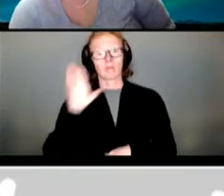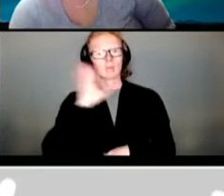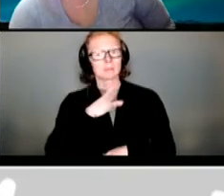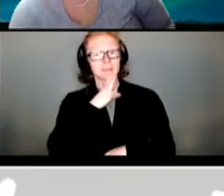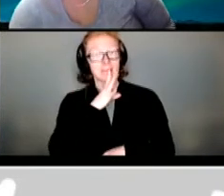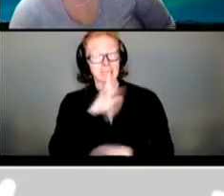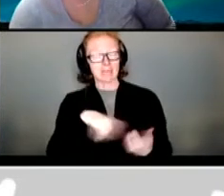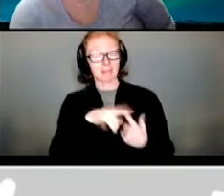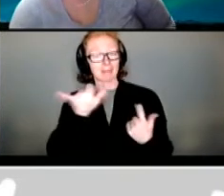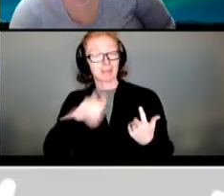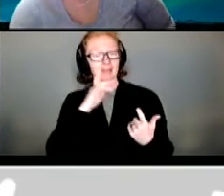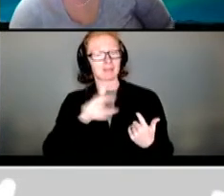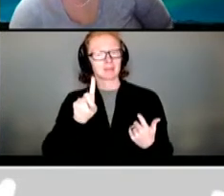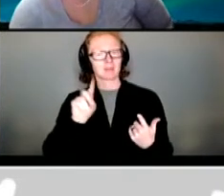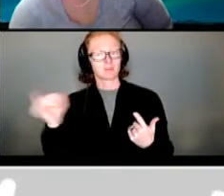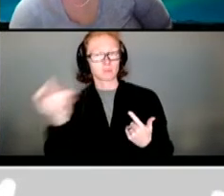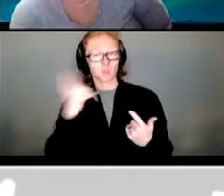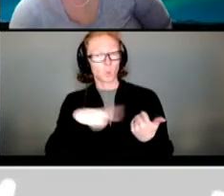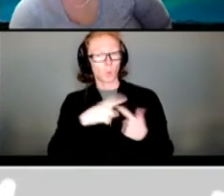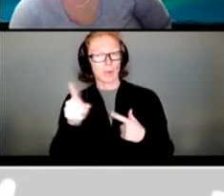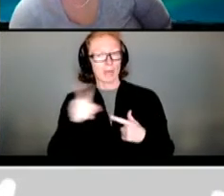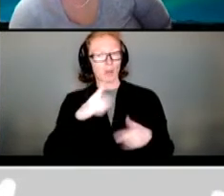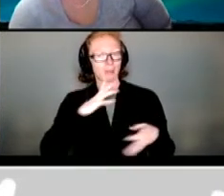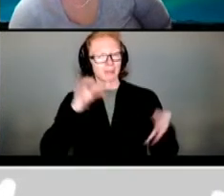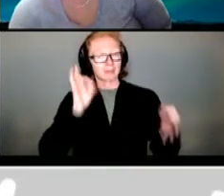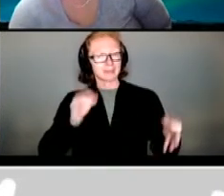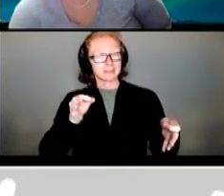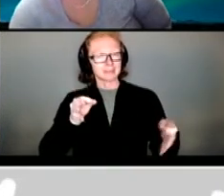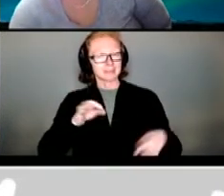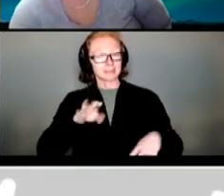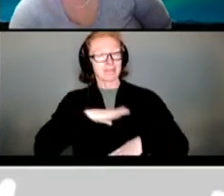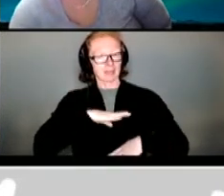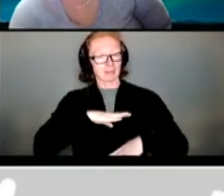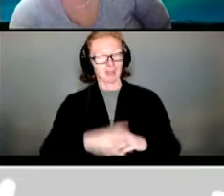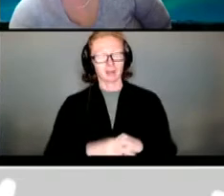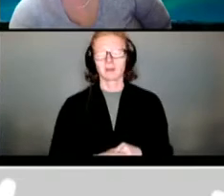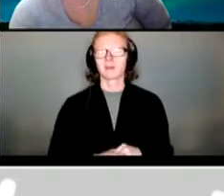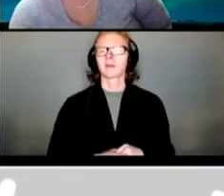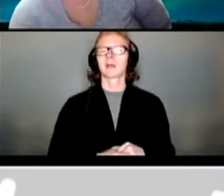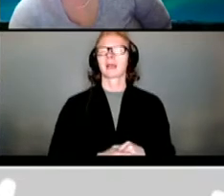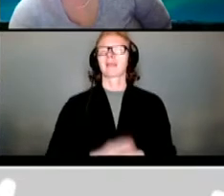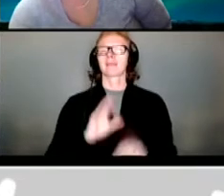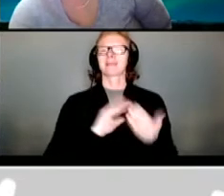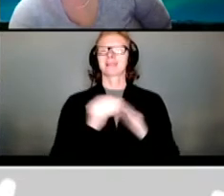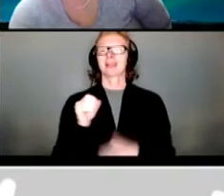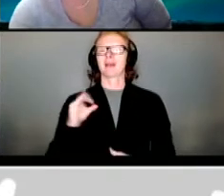status of where the settlement agreement is. We also have had City of Portland attorneys